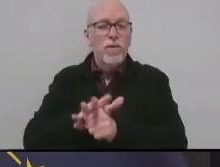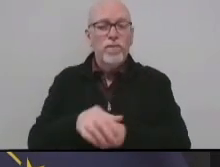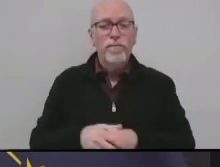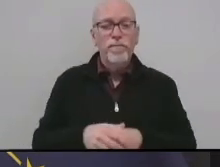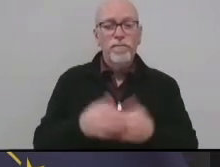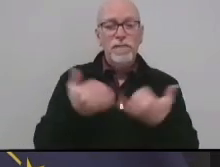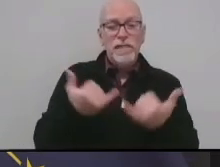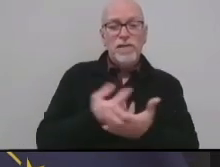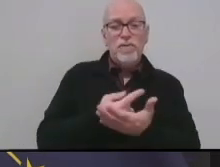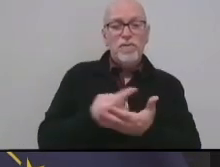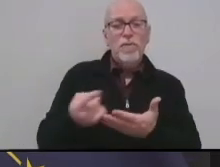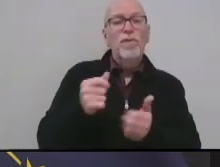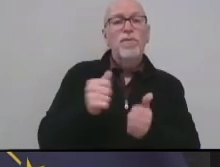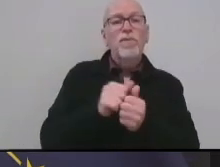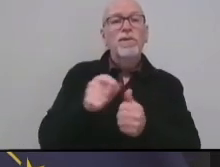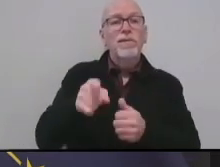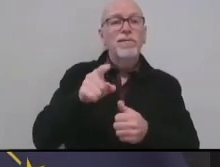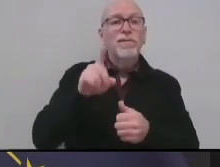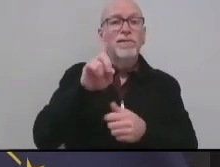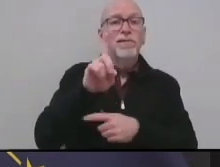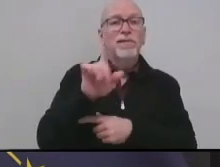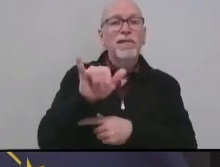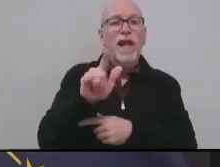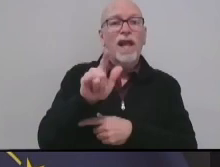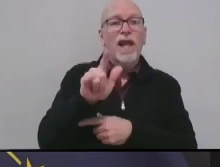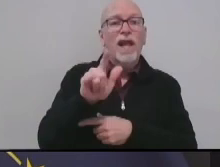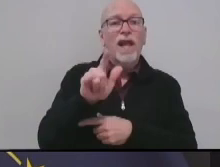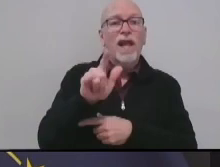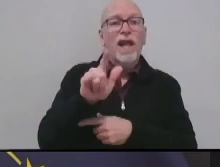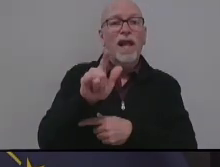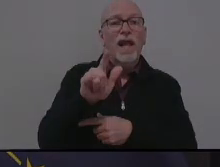dialysis facilities across the state, we will be providing vaccine.